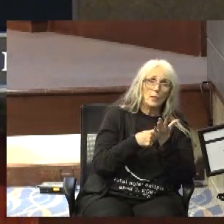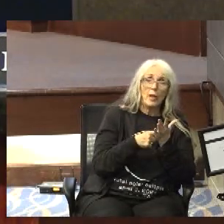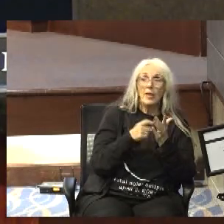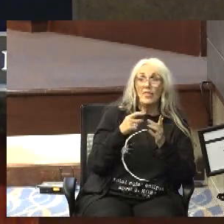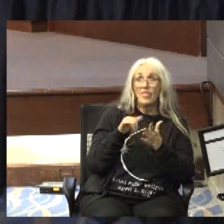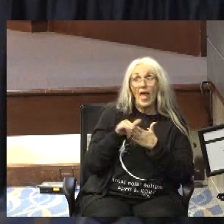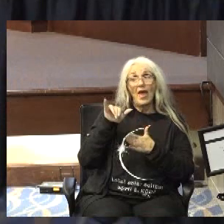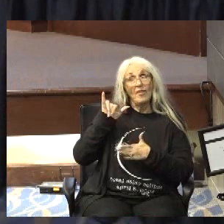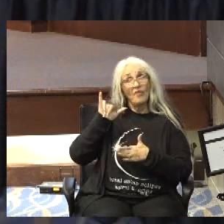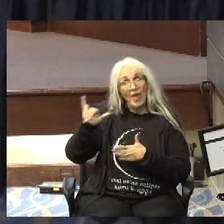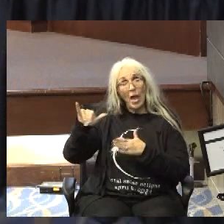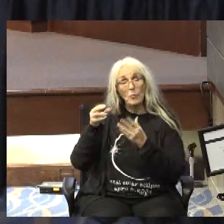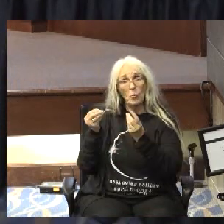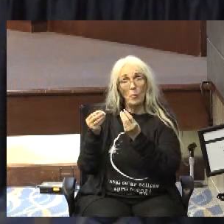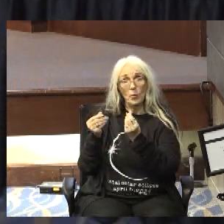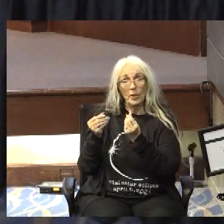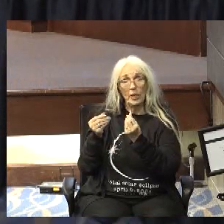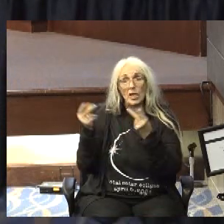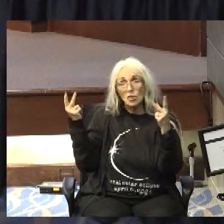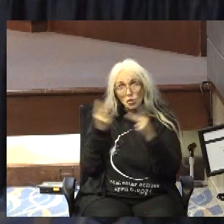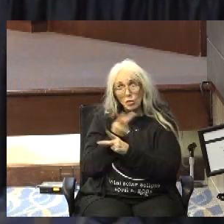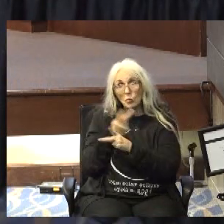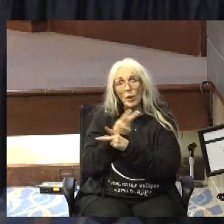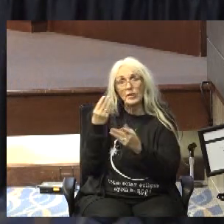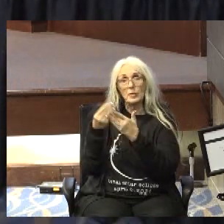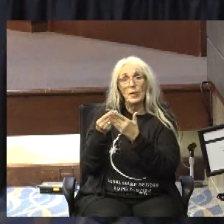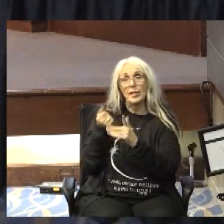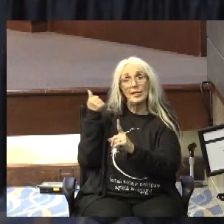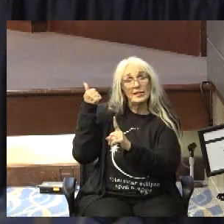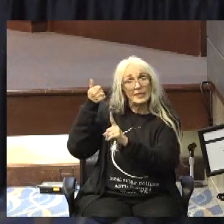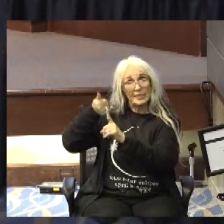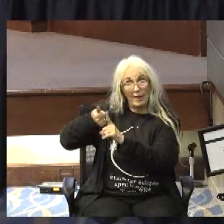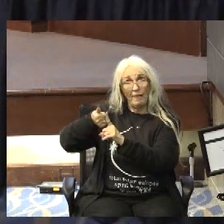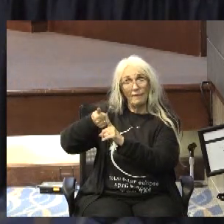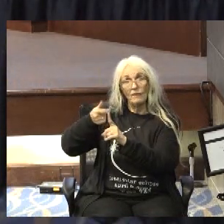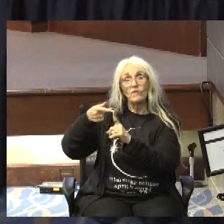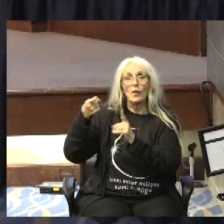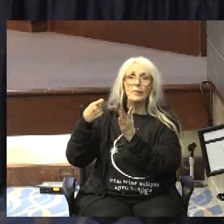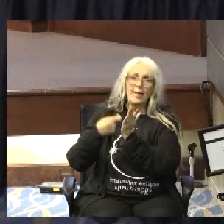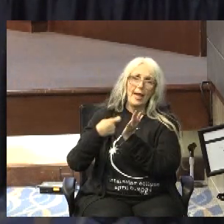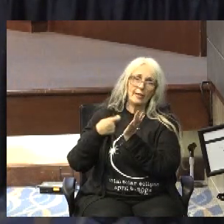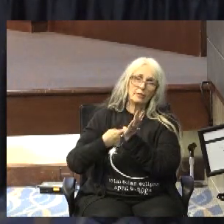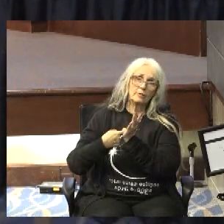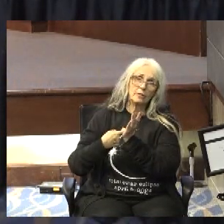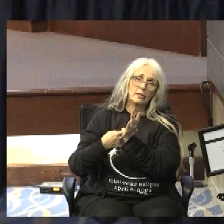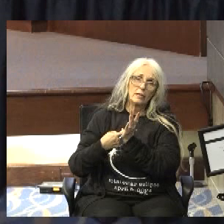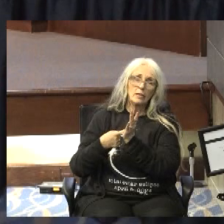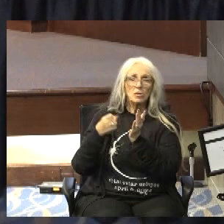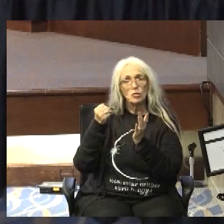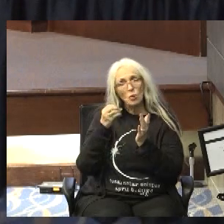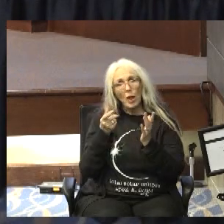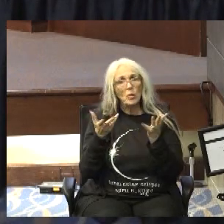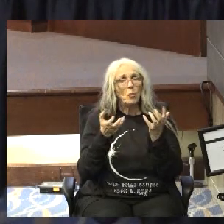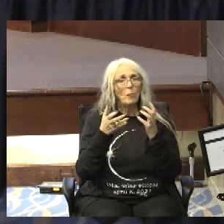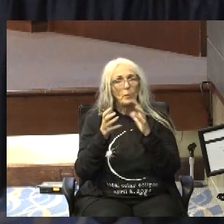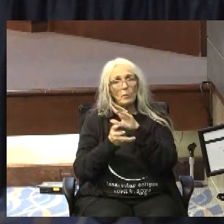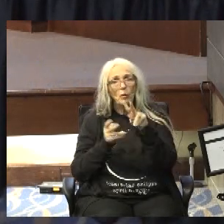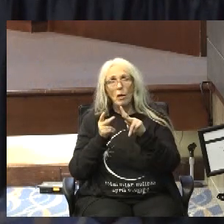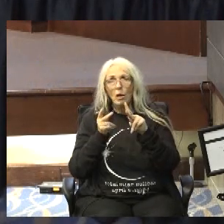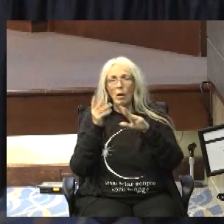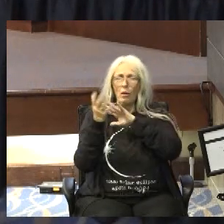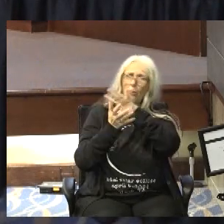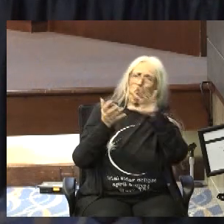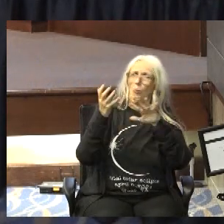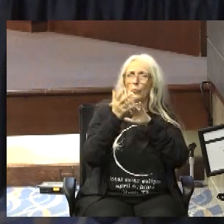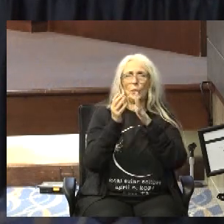generate. Is that right? And I just think that you know, headlines can throw people off when they see the